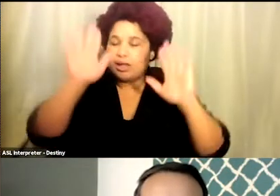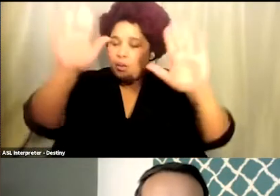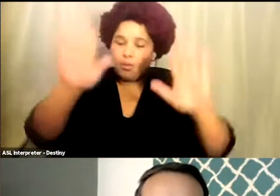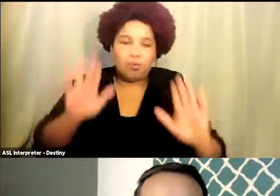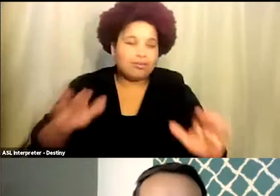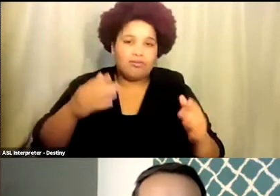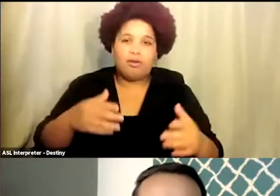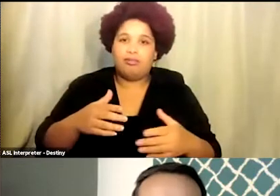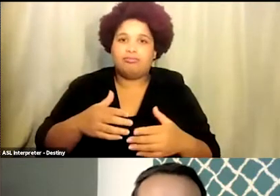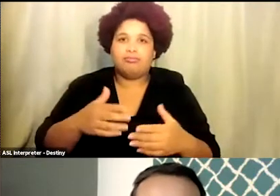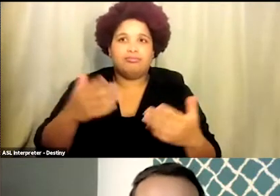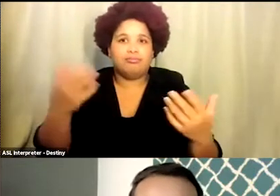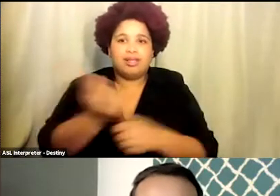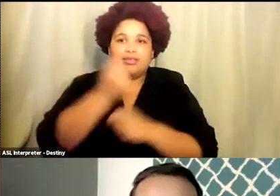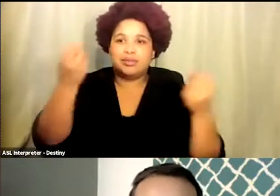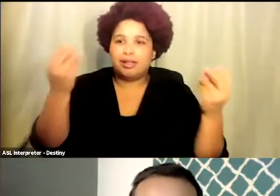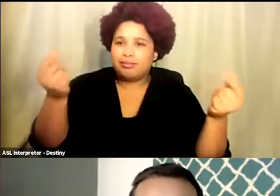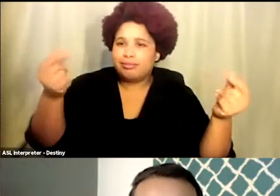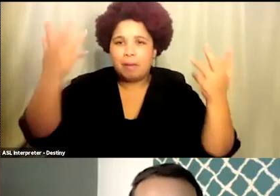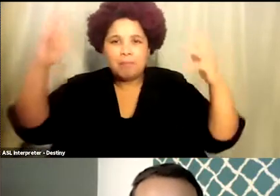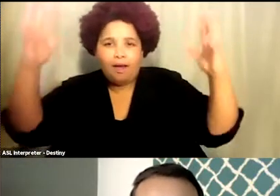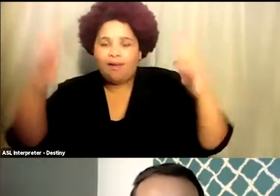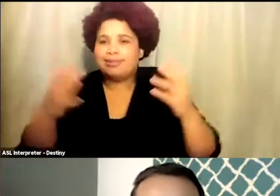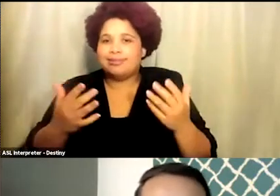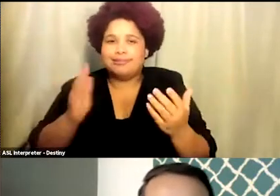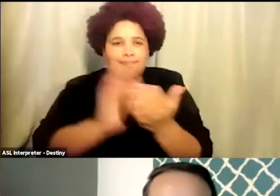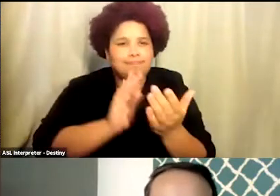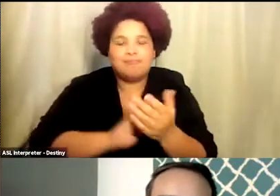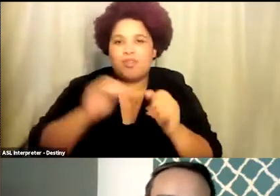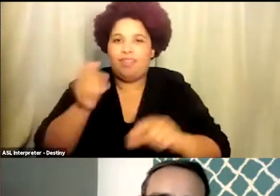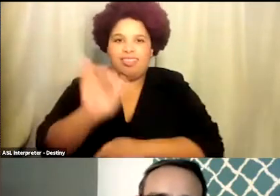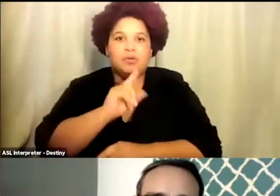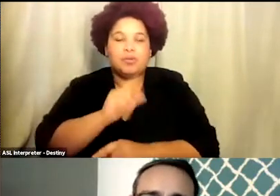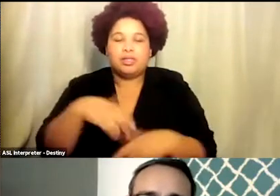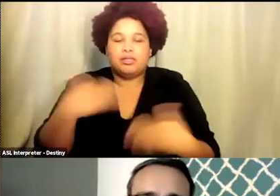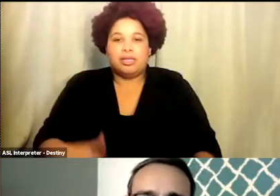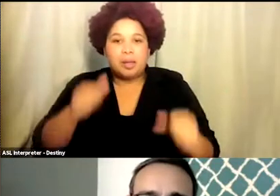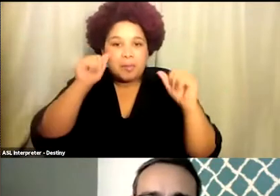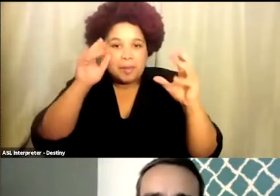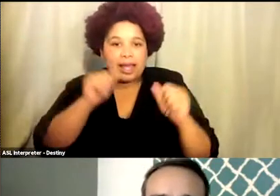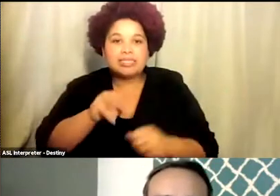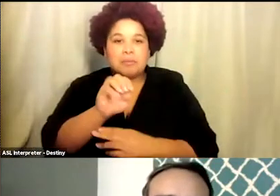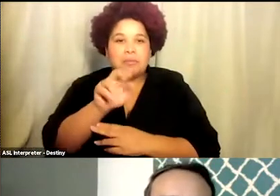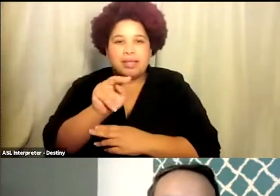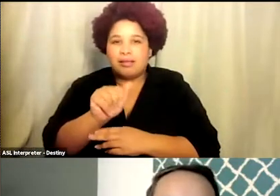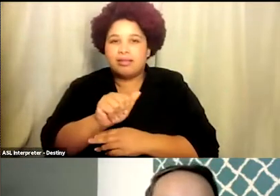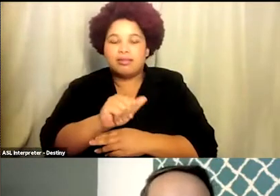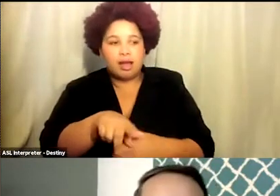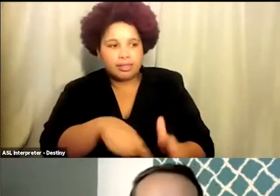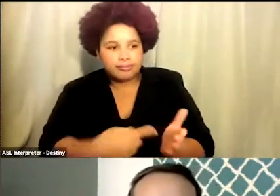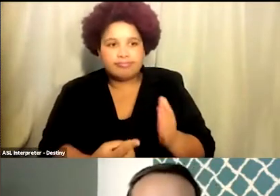Applause, finger clicks, all that. That's an incredible accomplishment to put MENA on the map as a